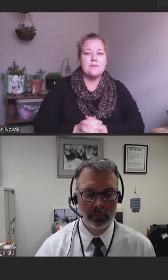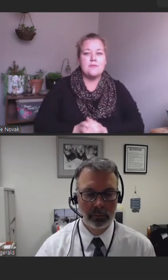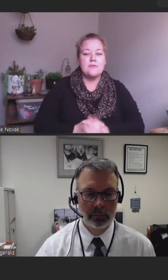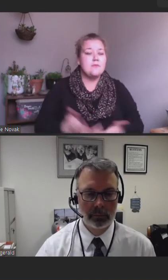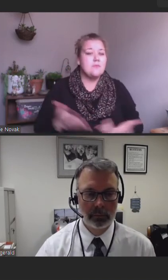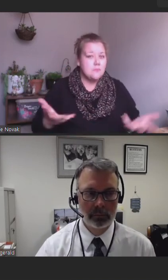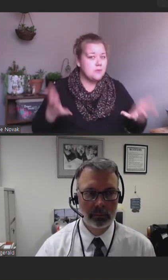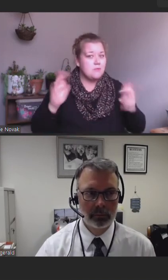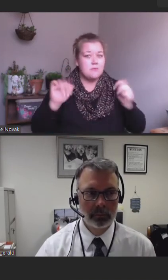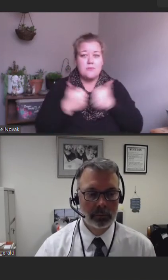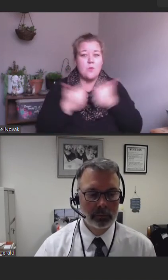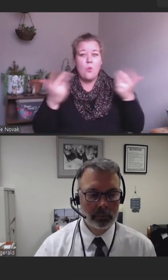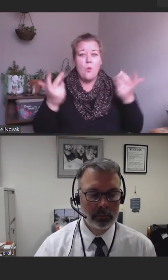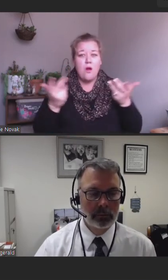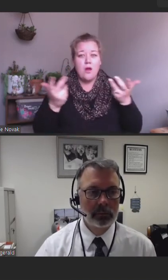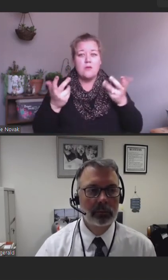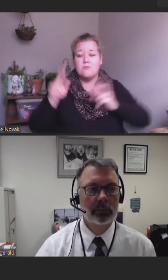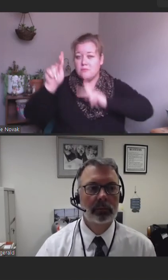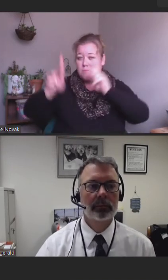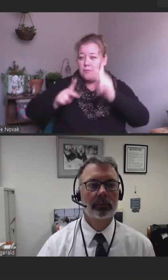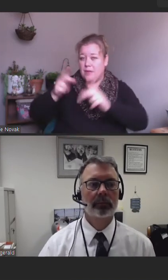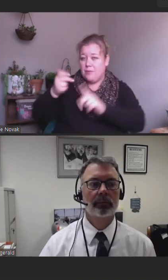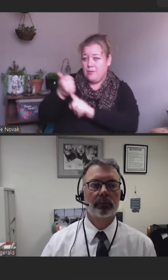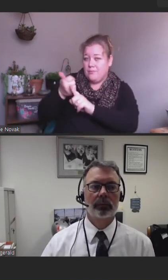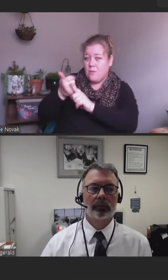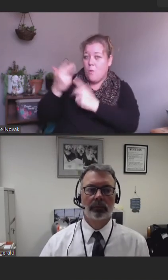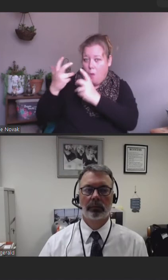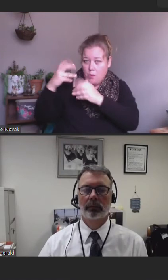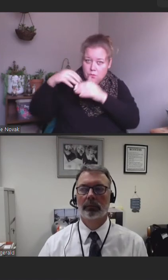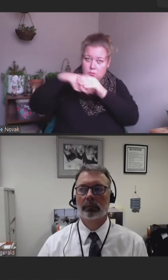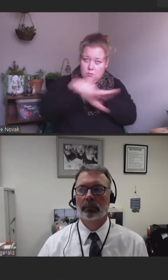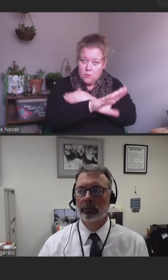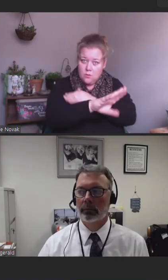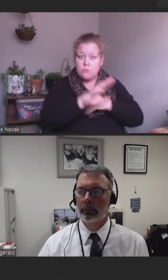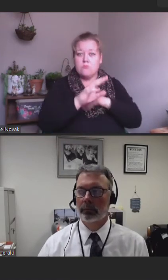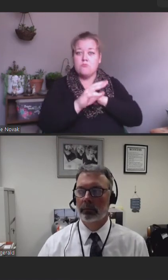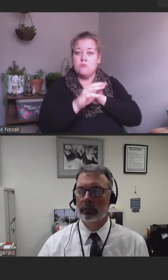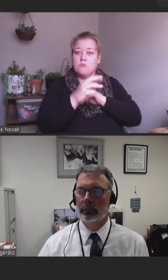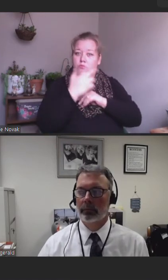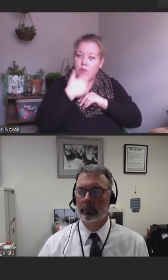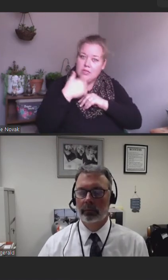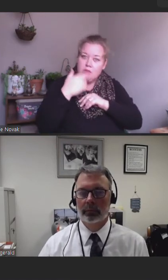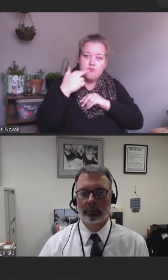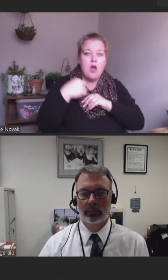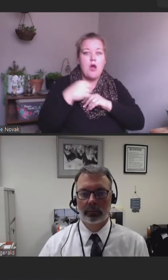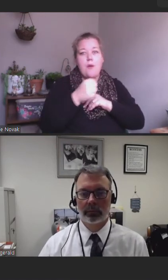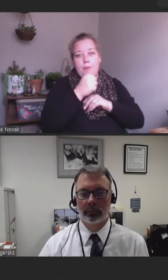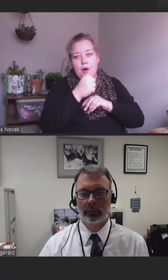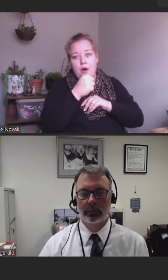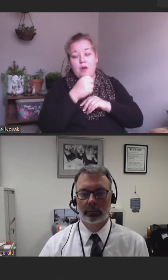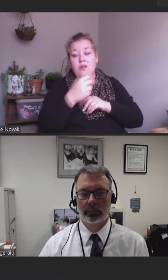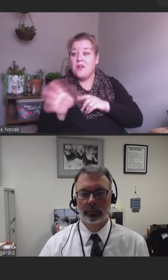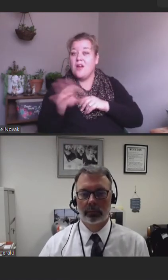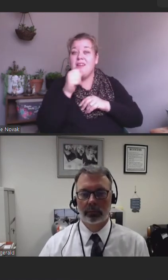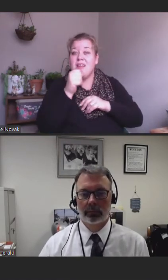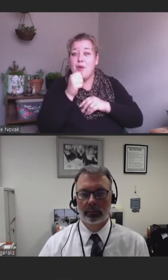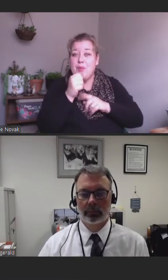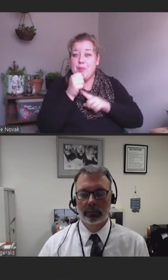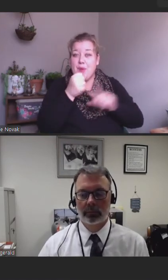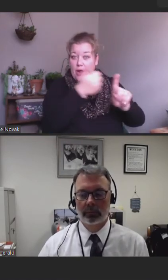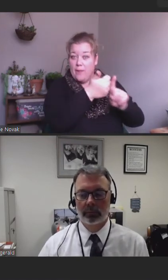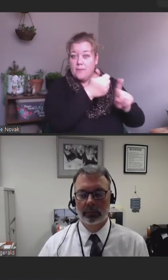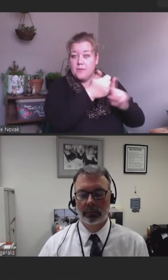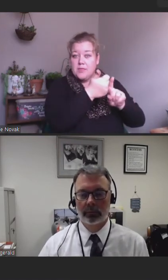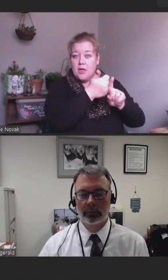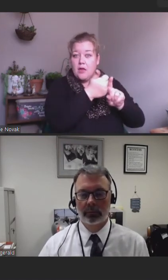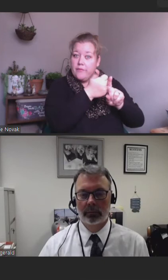are going to those locations, particularly the bar situation, when the bar is actually